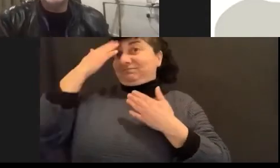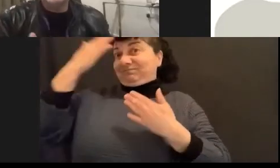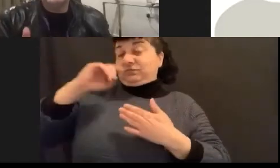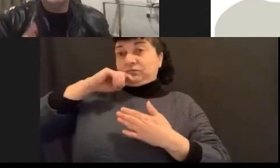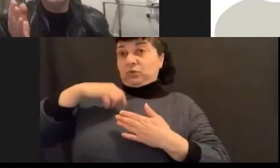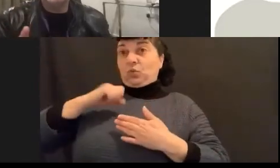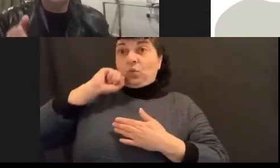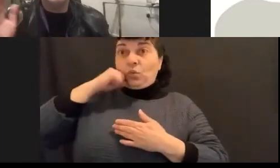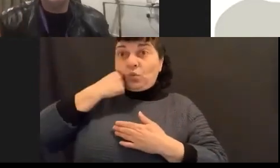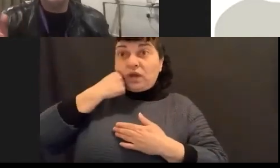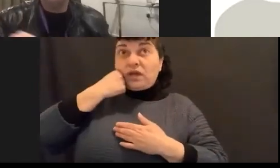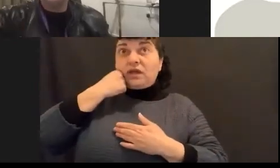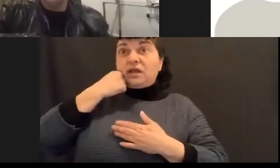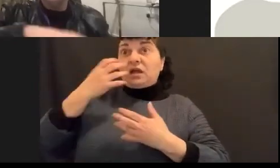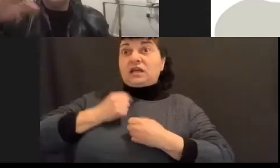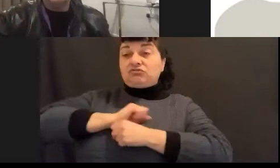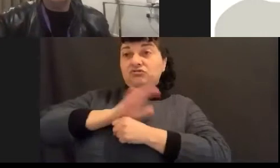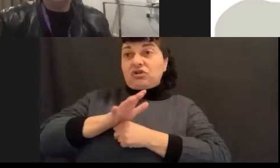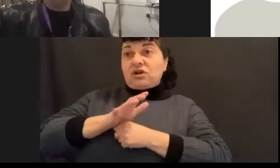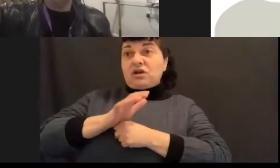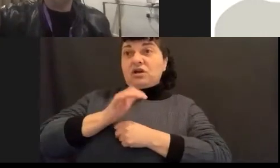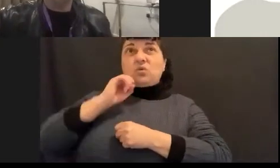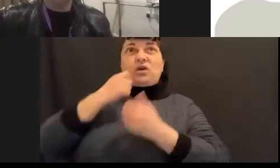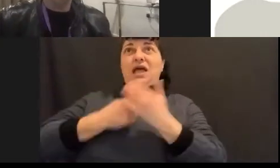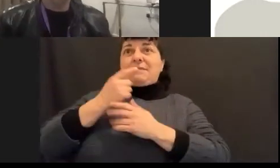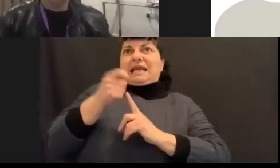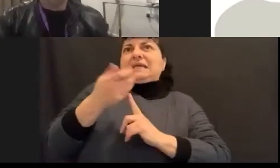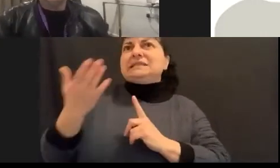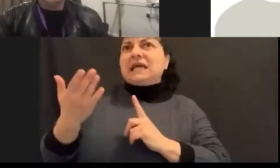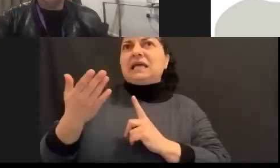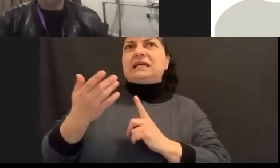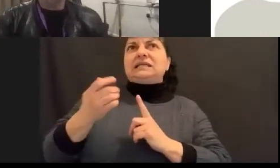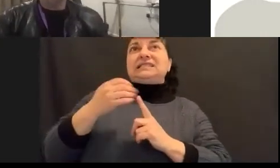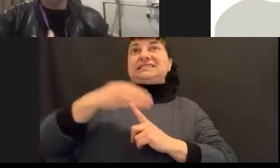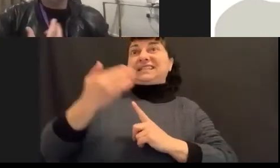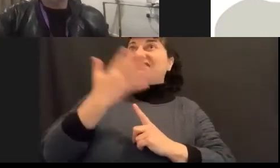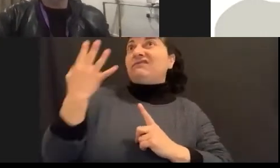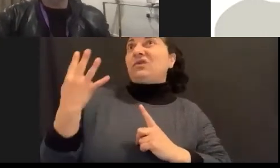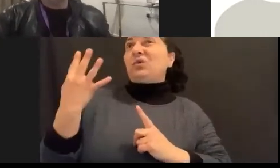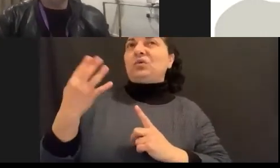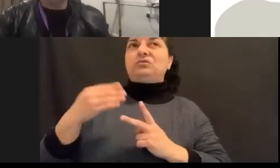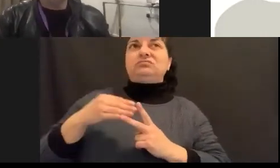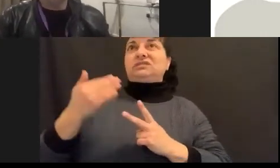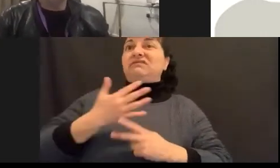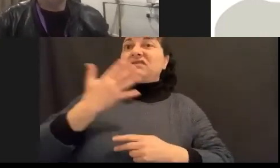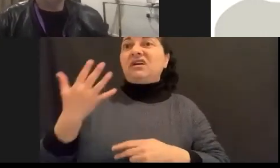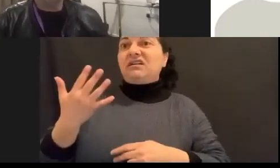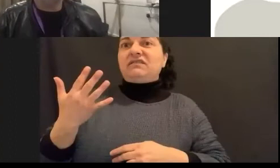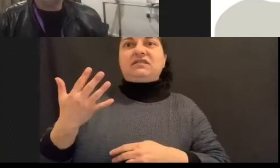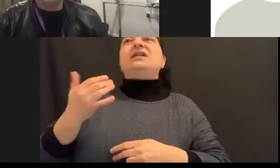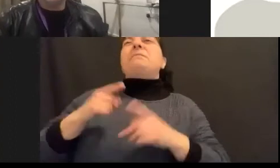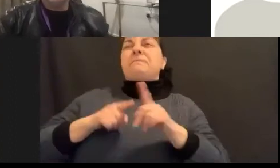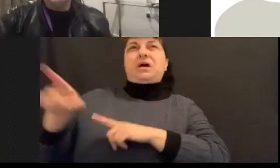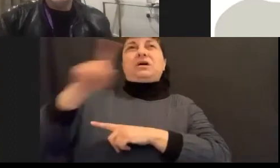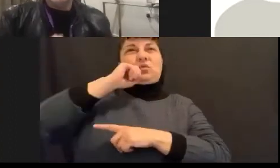on day 3, day 4, day 5, anytime up until day 14. Now, if you're going to become positive, it mostly happens